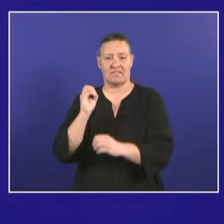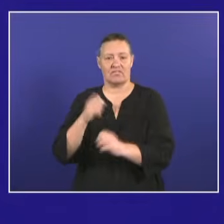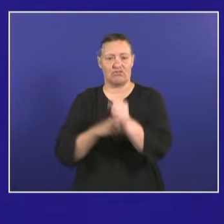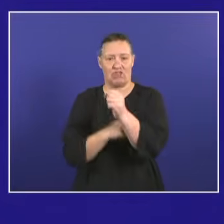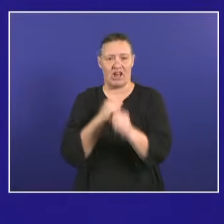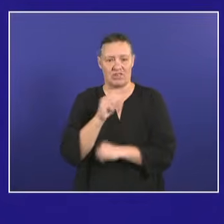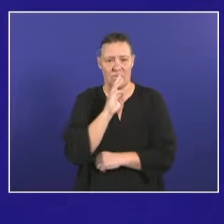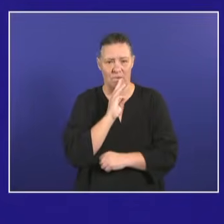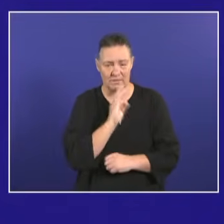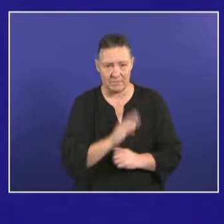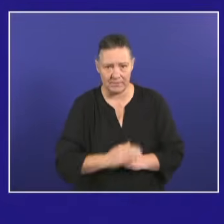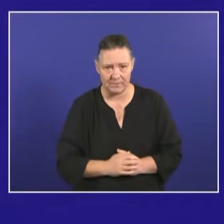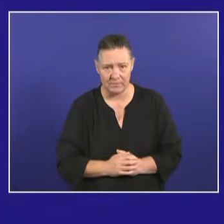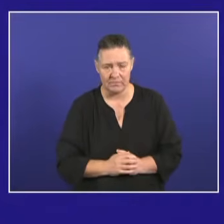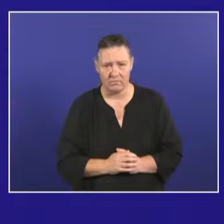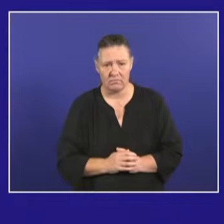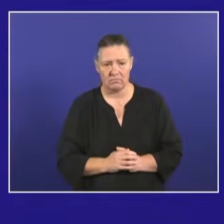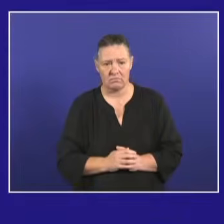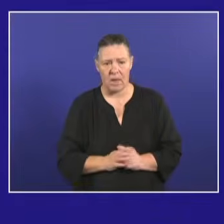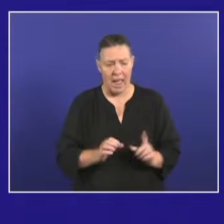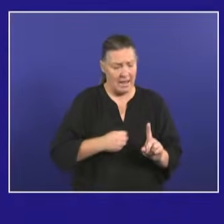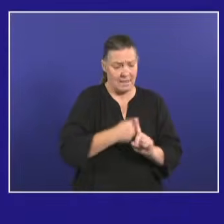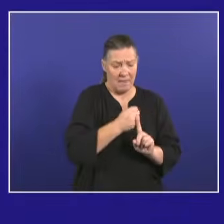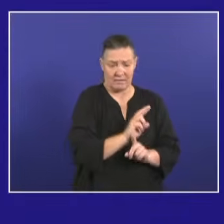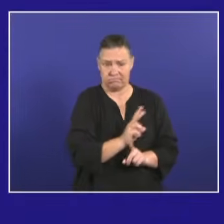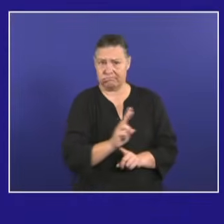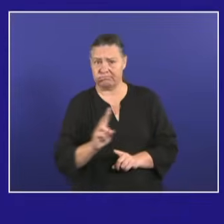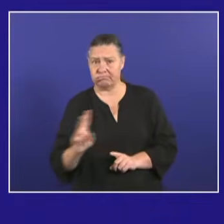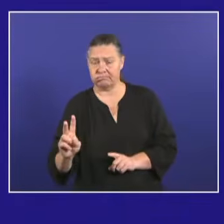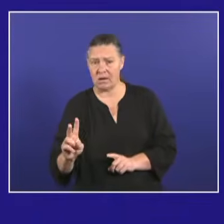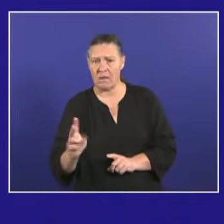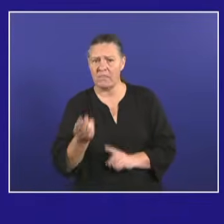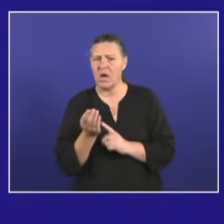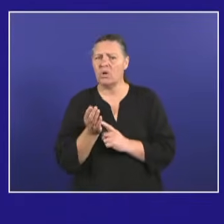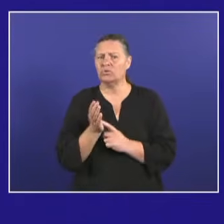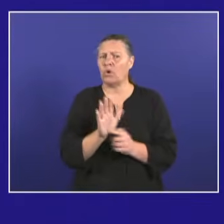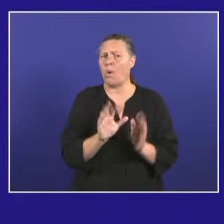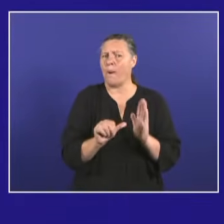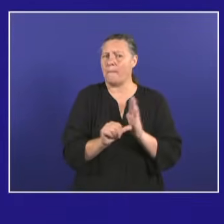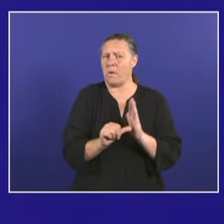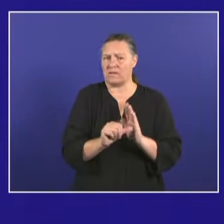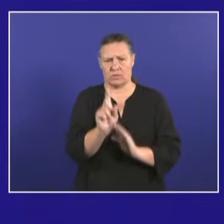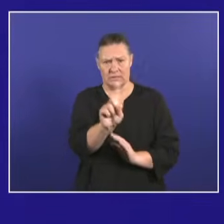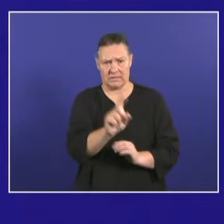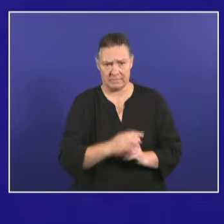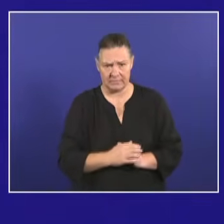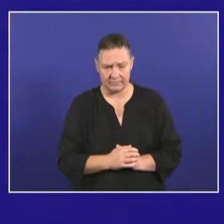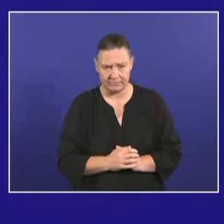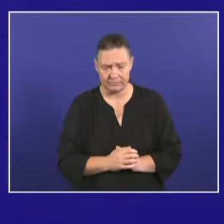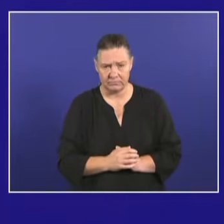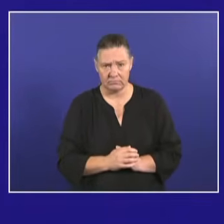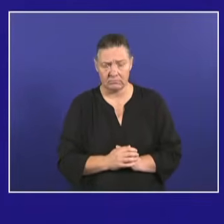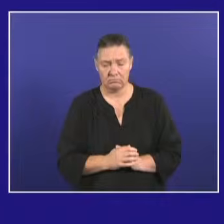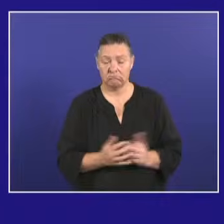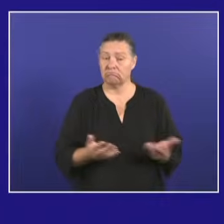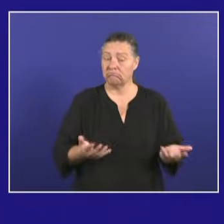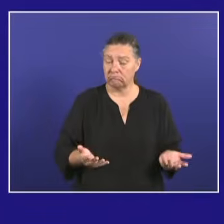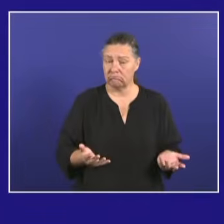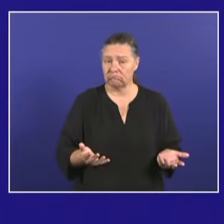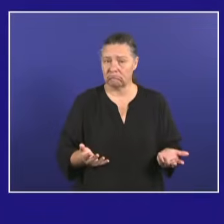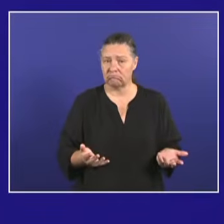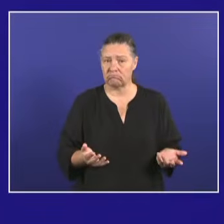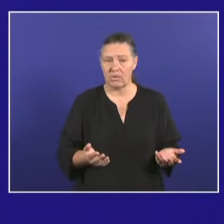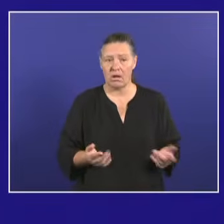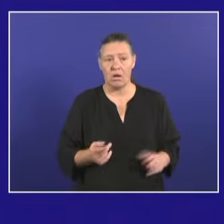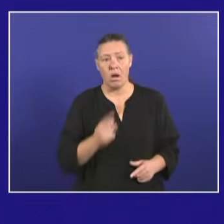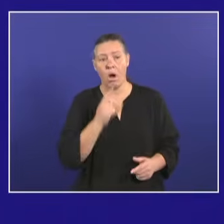infrastructure. But all of these campaigns demonstrate something critically important, and that is, we don't